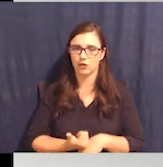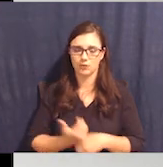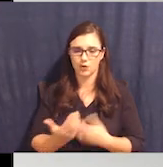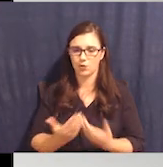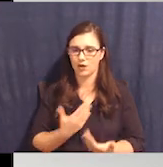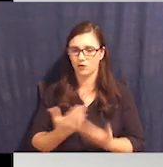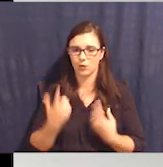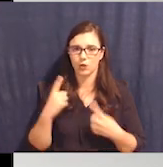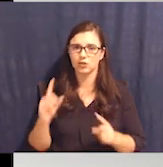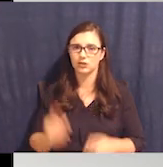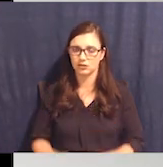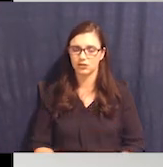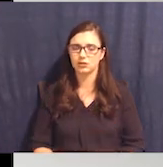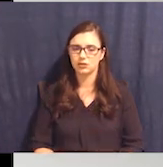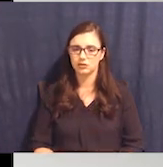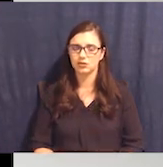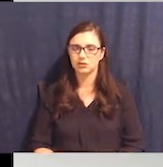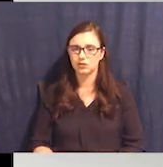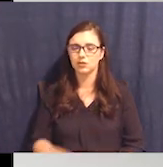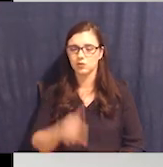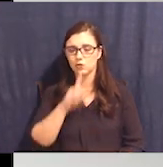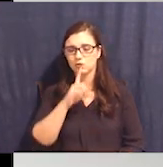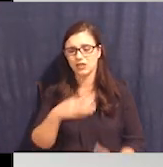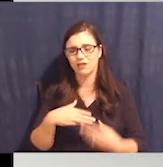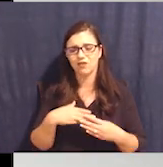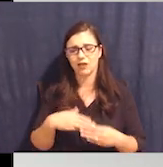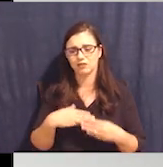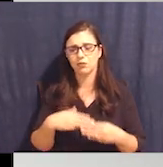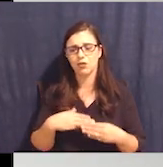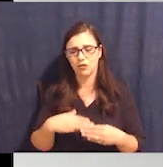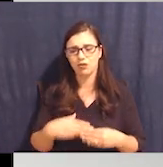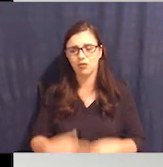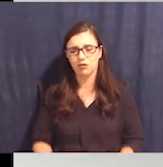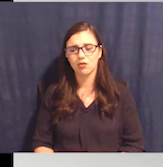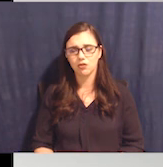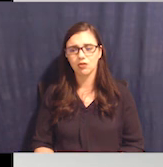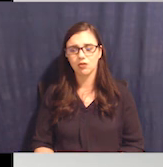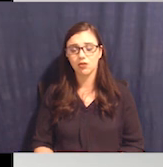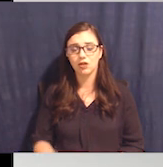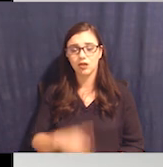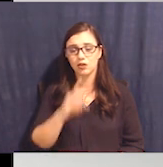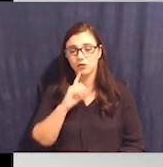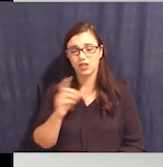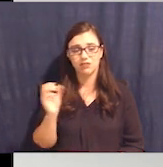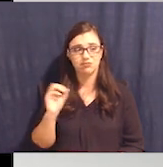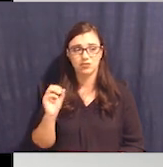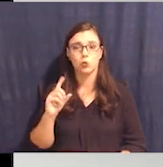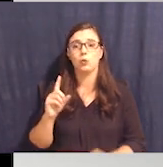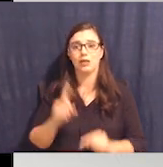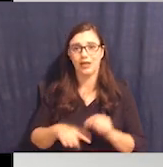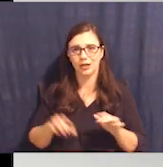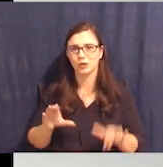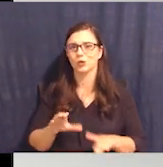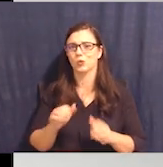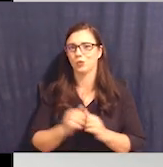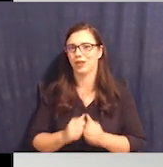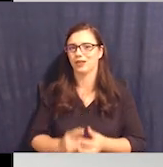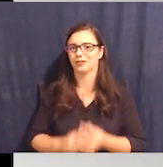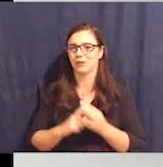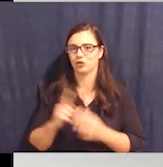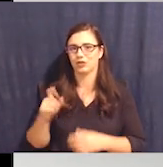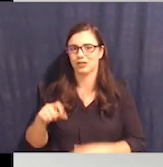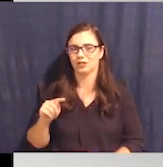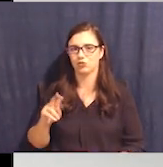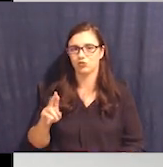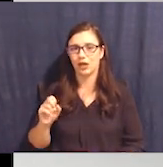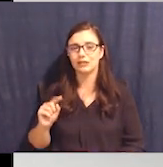living arrangement, whatever works. So it's really, really flexible. There really isn't anything you can't do with